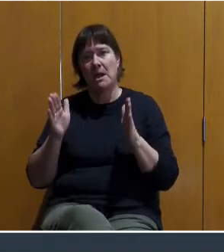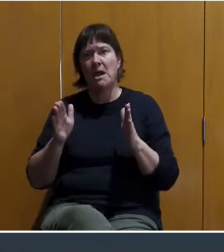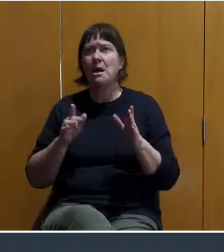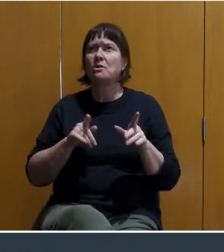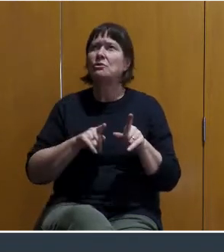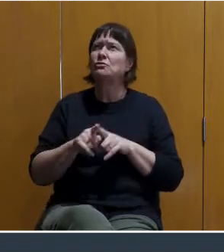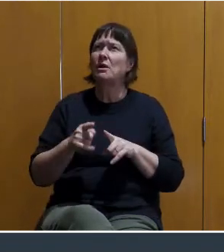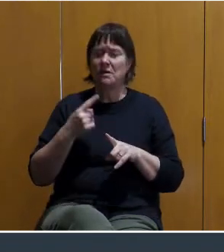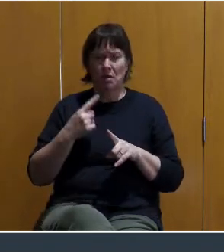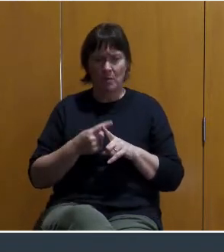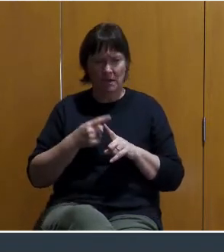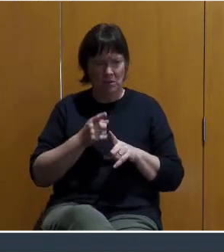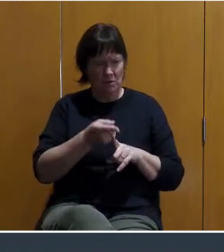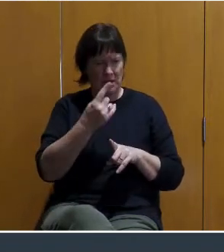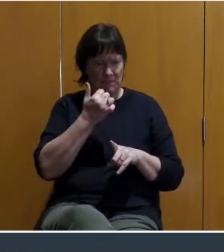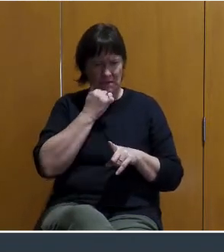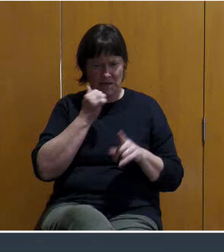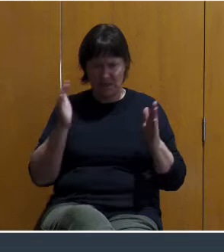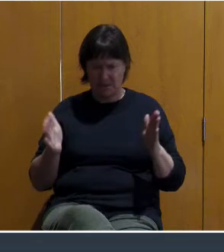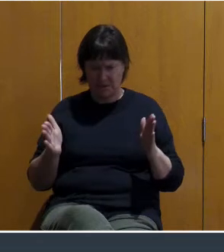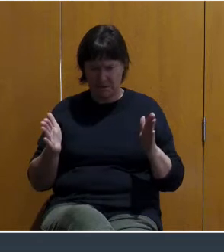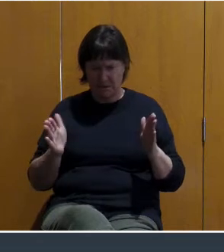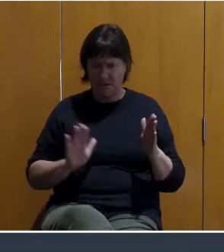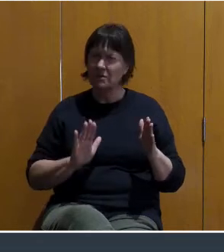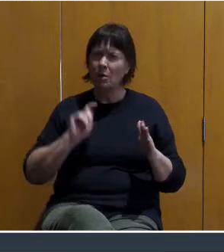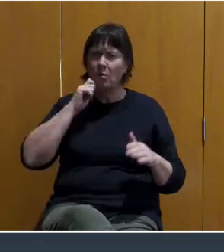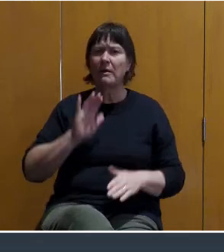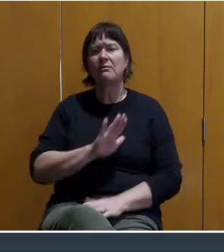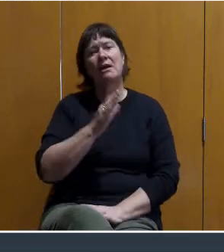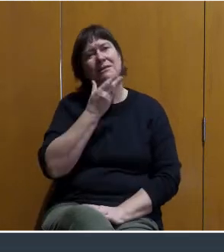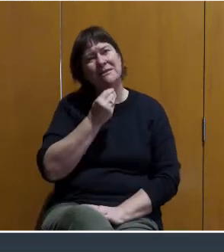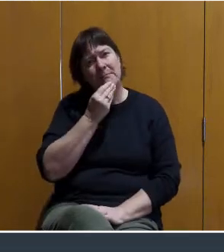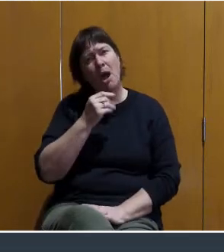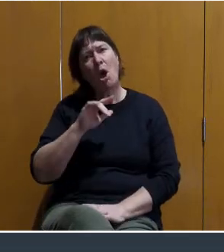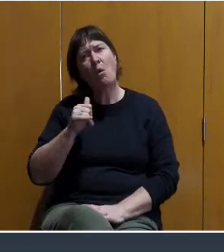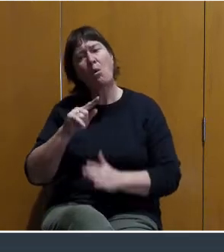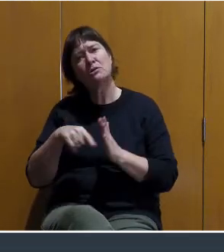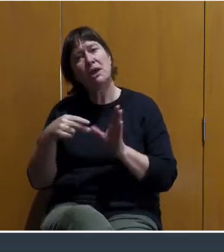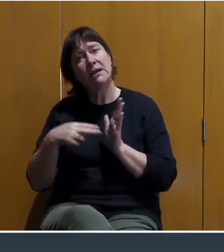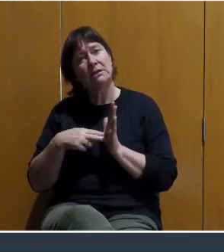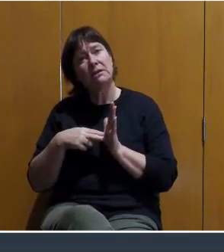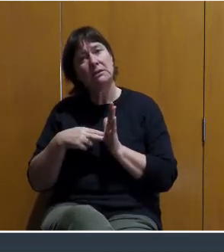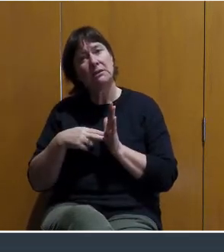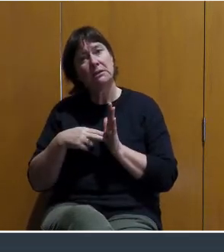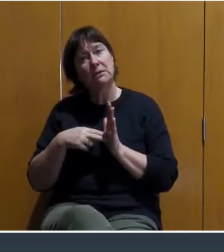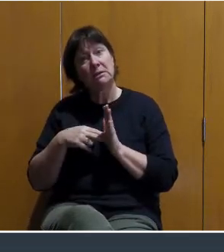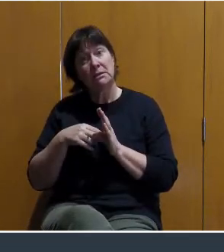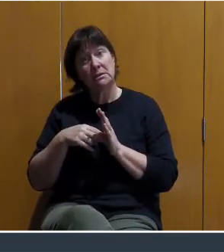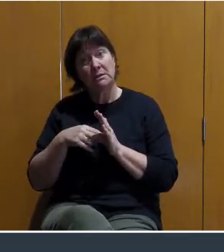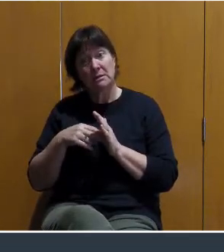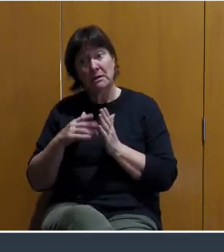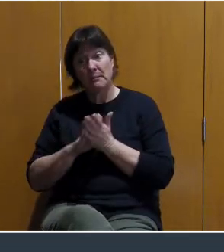count forward with the weeks you mentioned, would it sort of be around December or January that the breeding season is over and